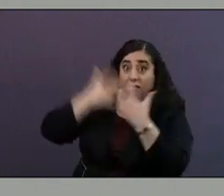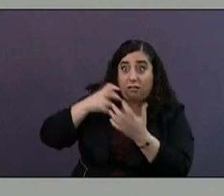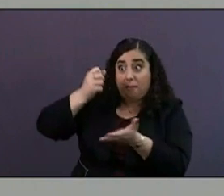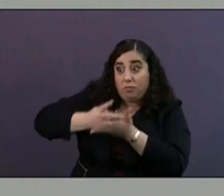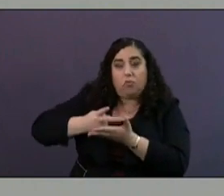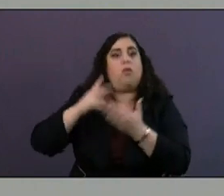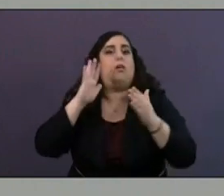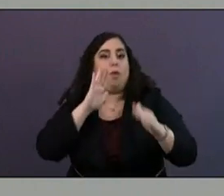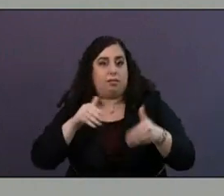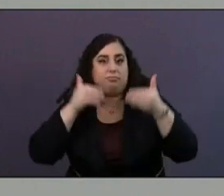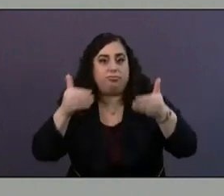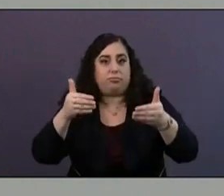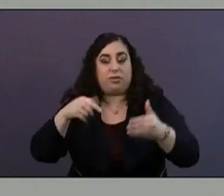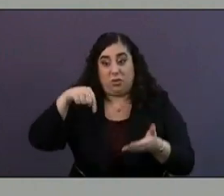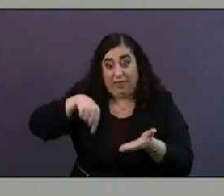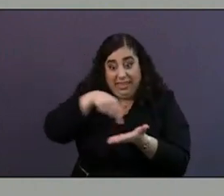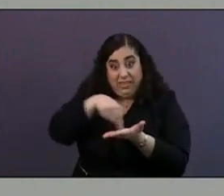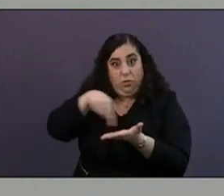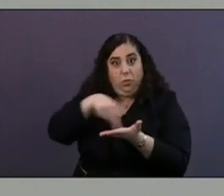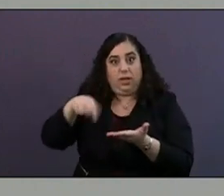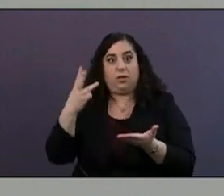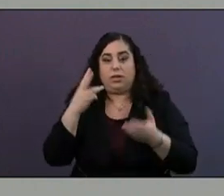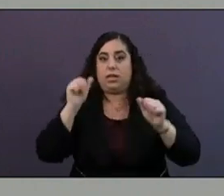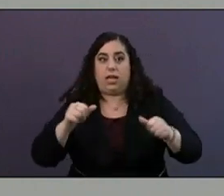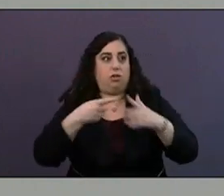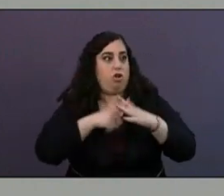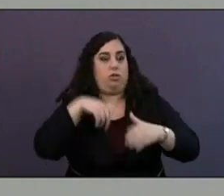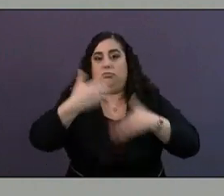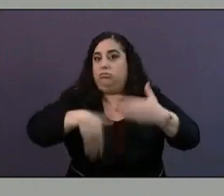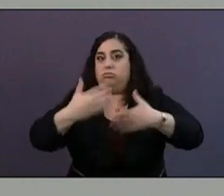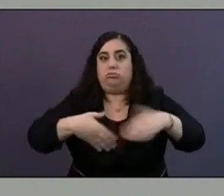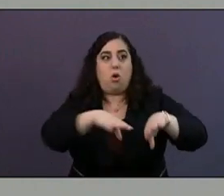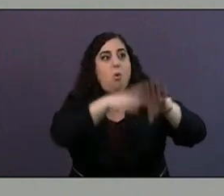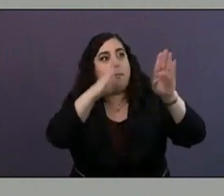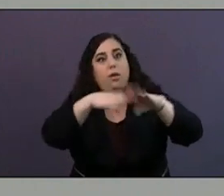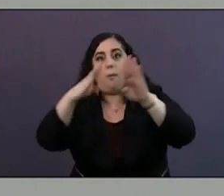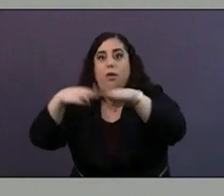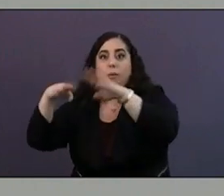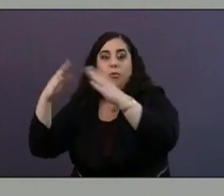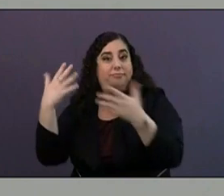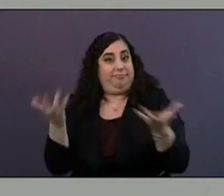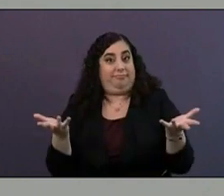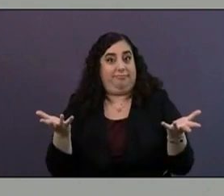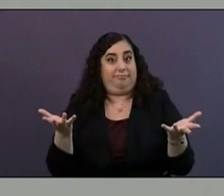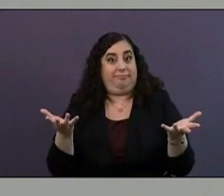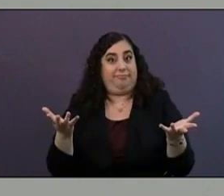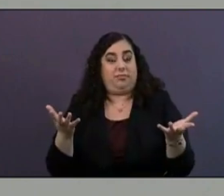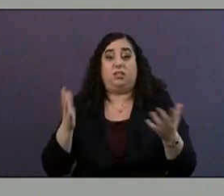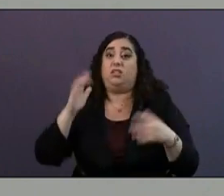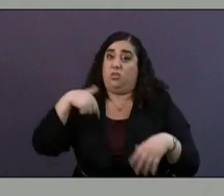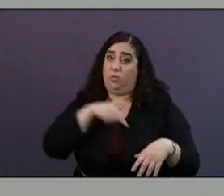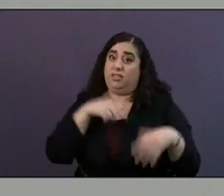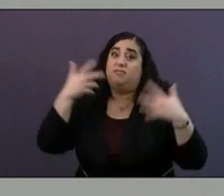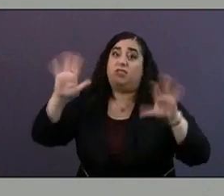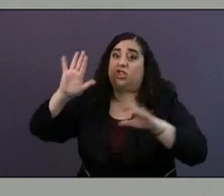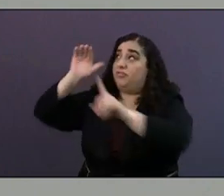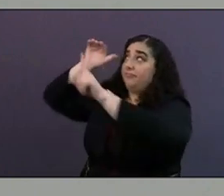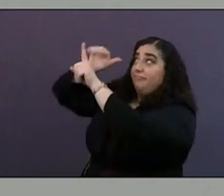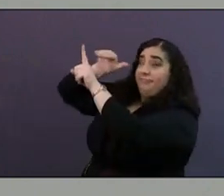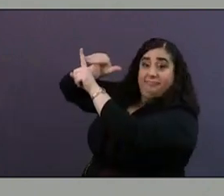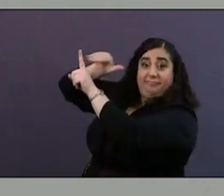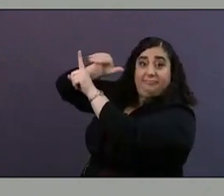So it's very aggressive. We're not just sending the plan to the governor, but we're sending some dates that we